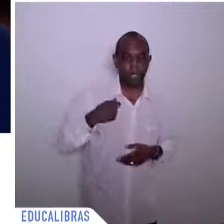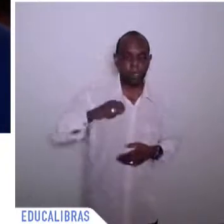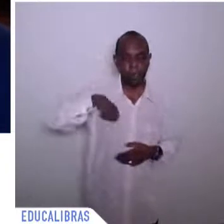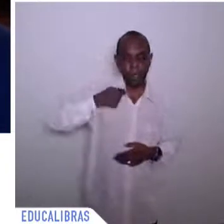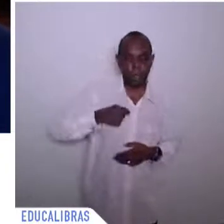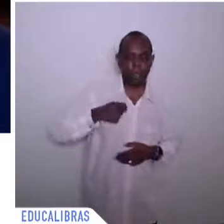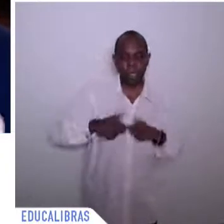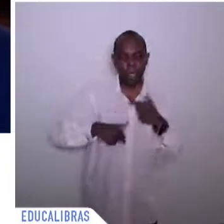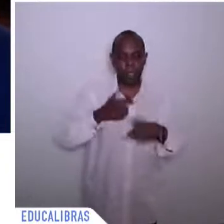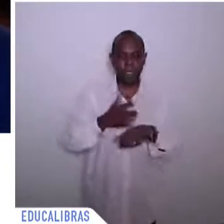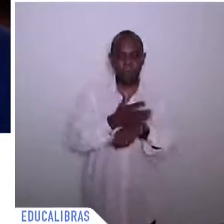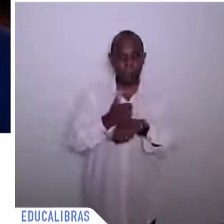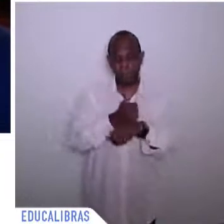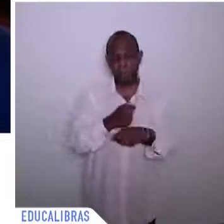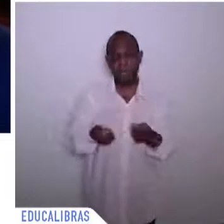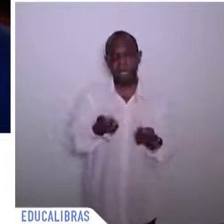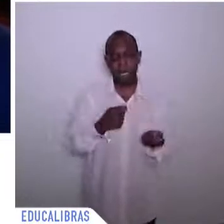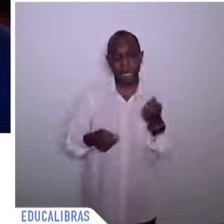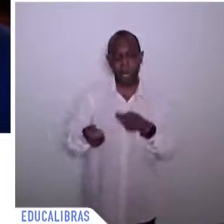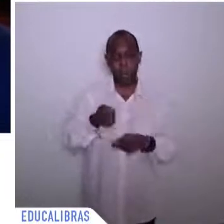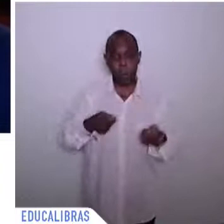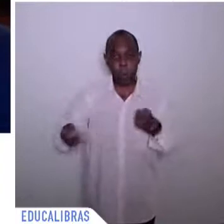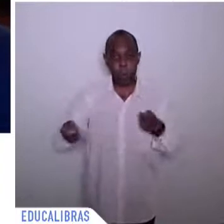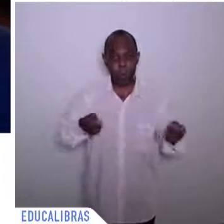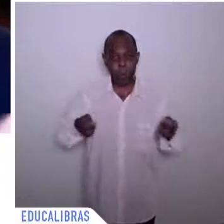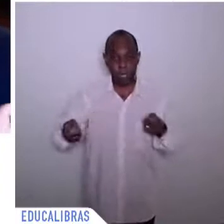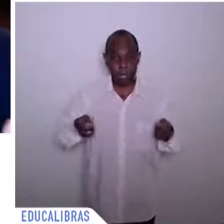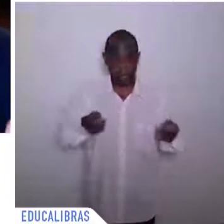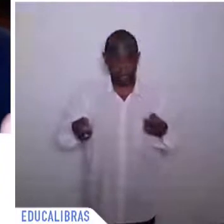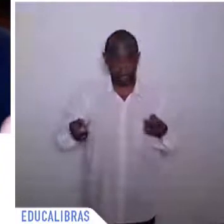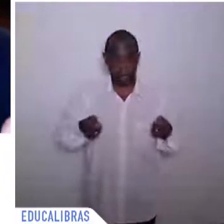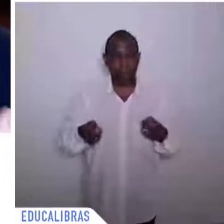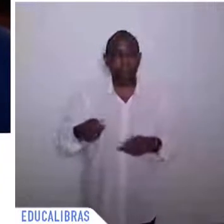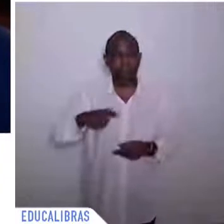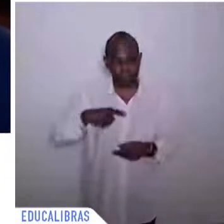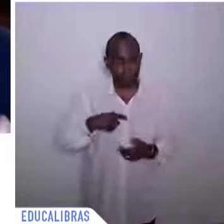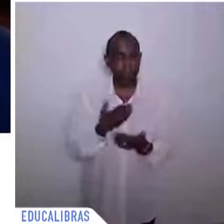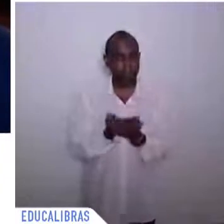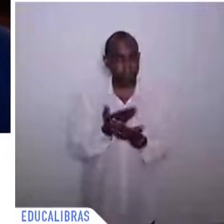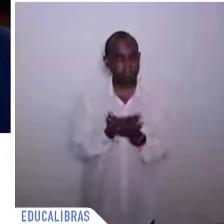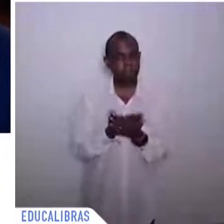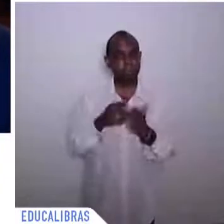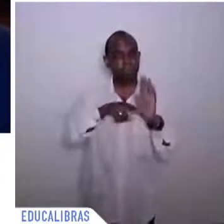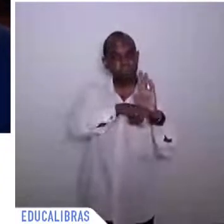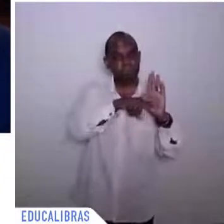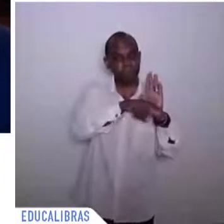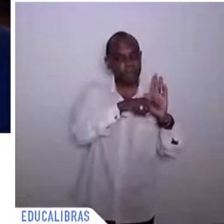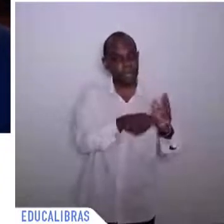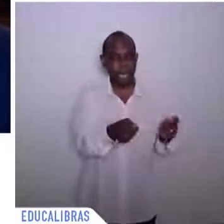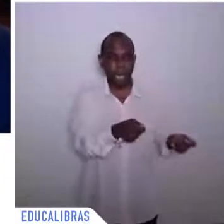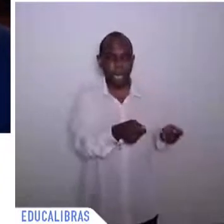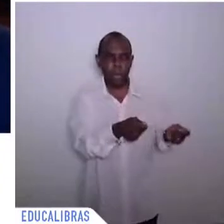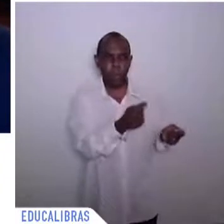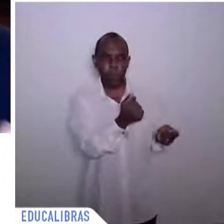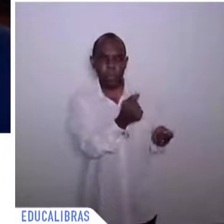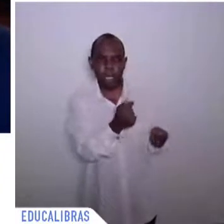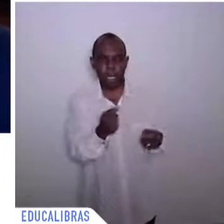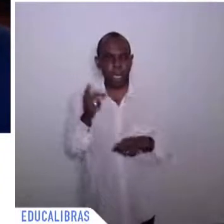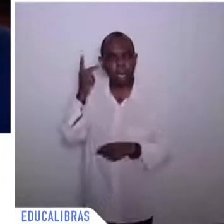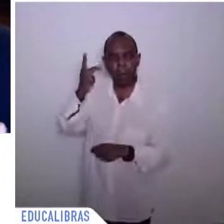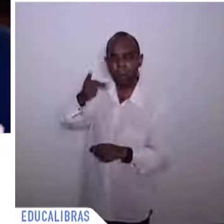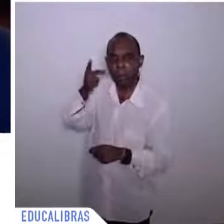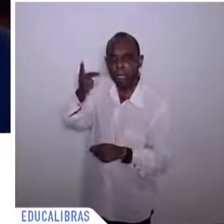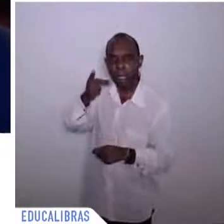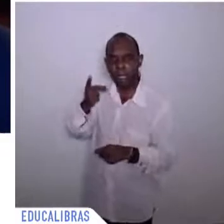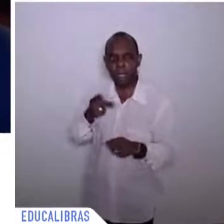more. I'm an economist, and what I do during my daily life in my research is to study the connection between